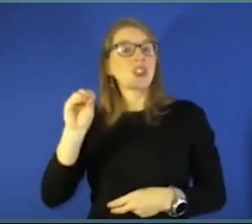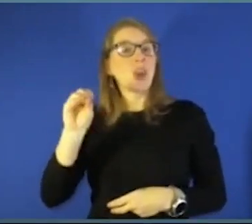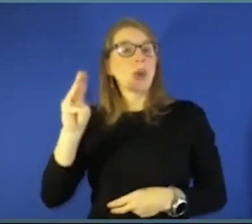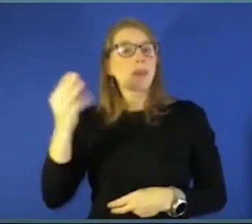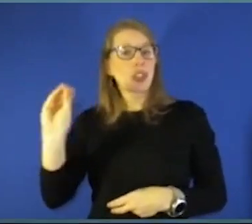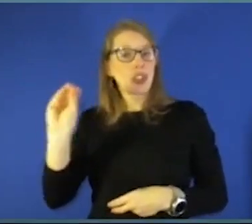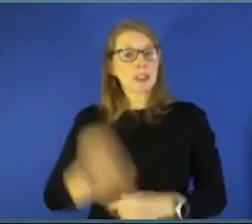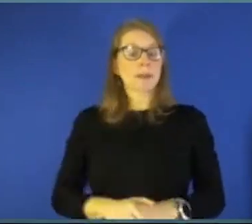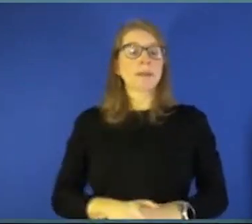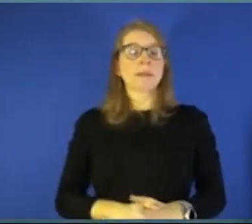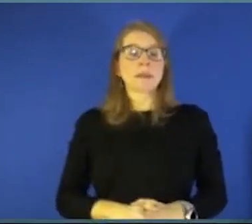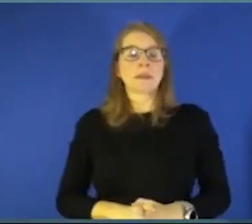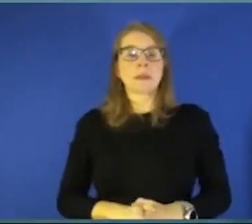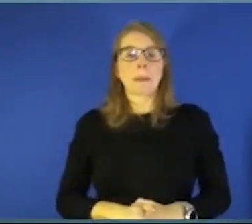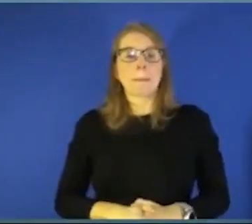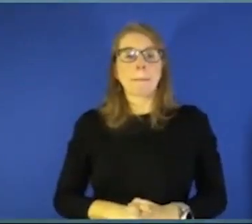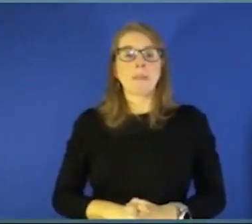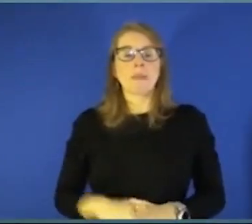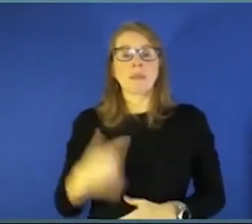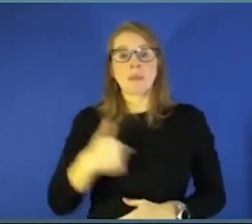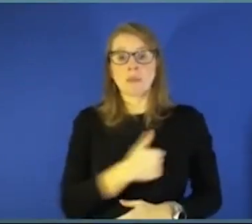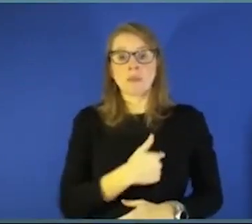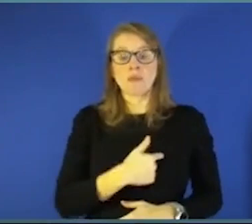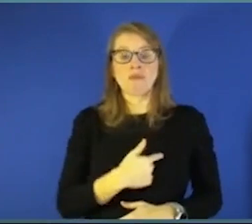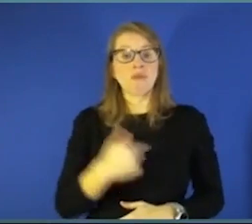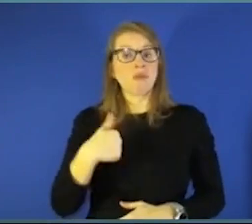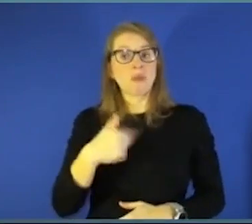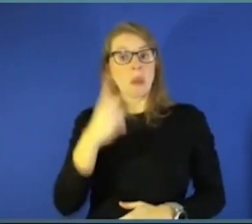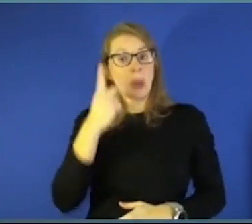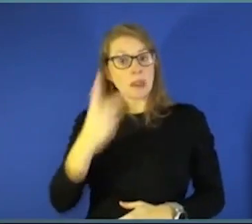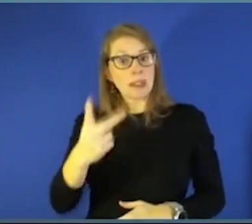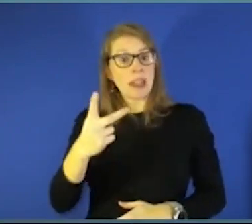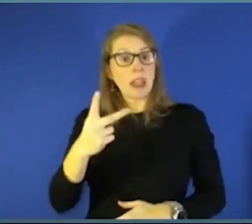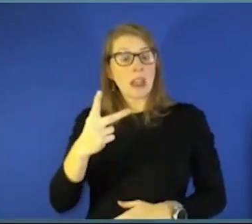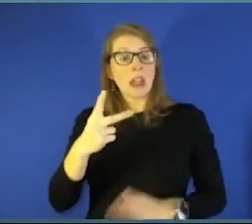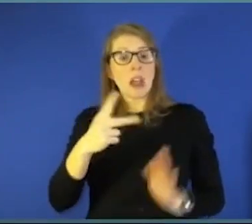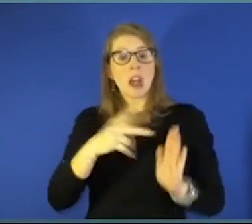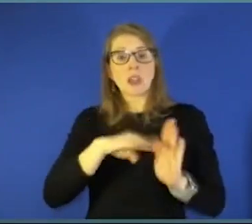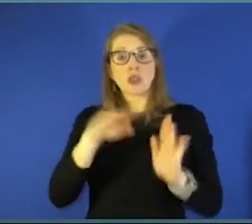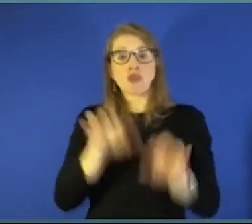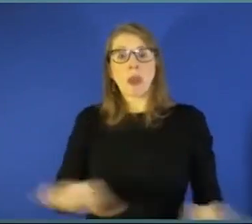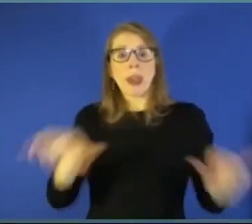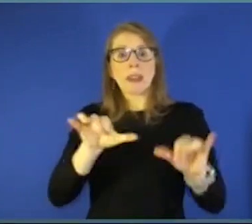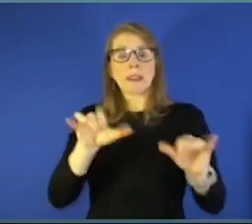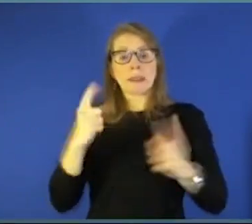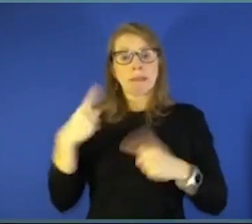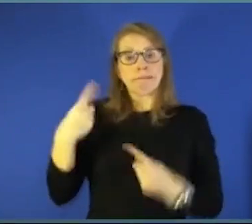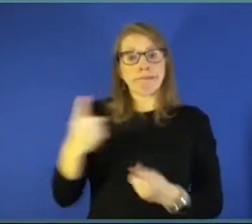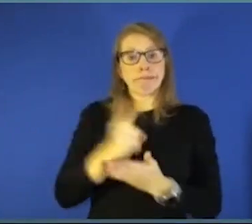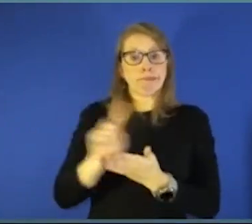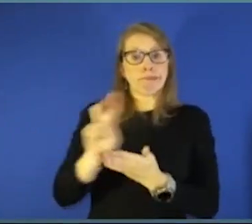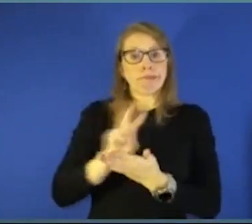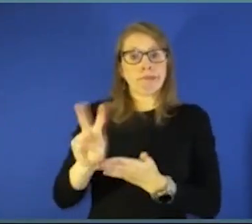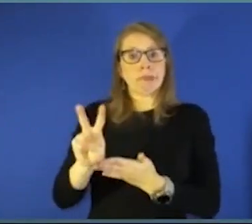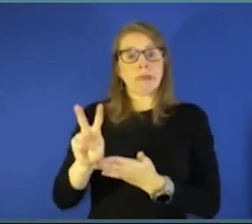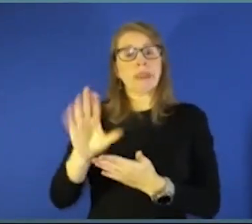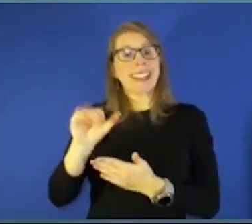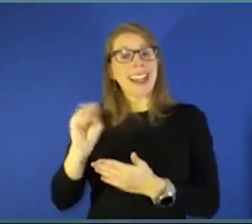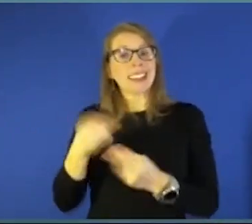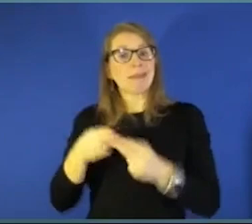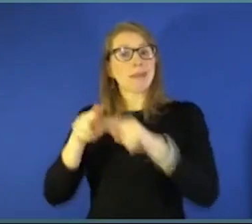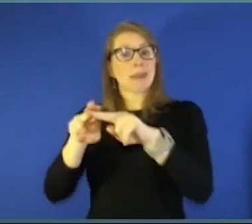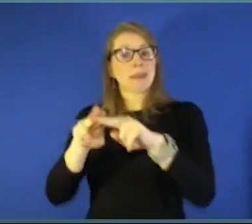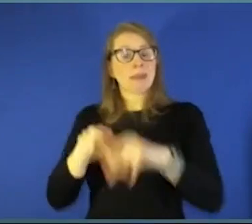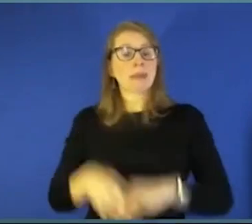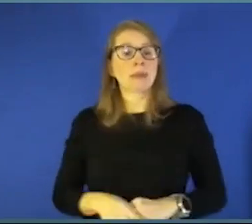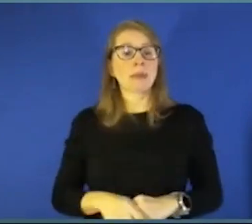We have been seeing a trend over the last 4 weeks of certainly cases bumping up. We've been